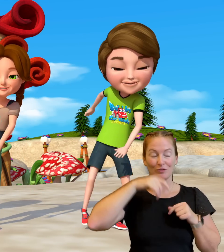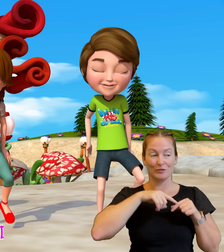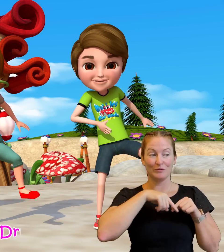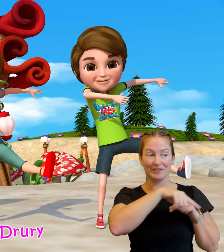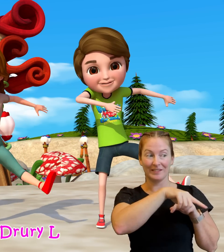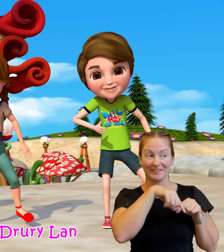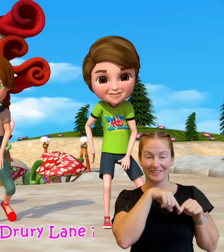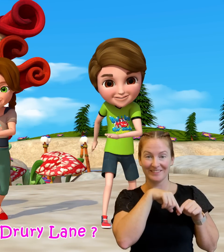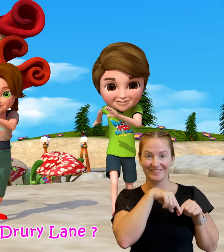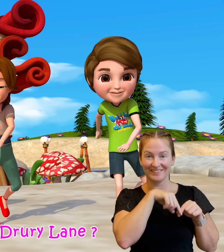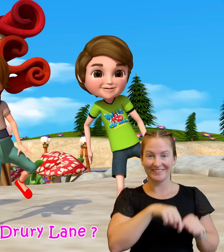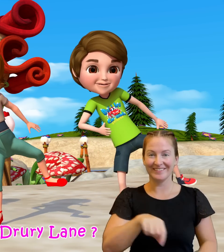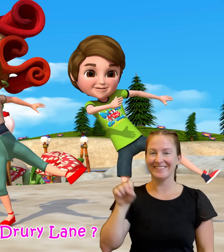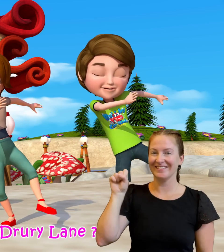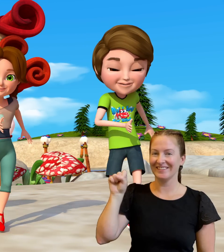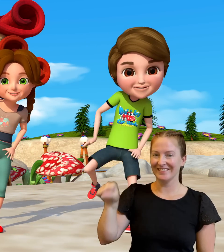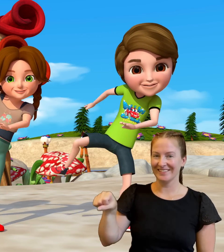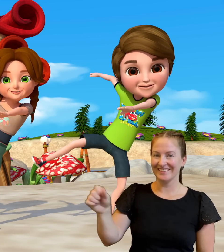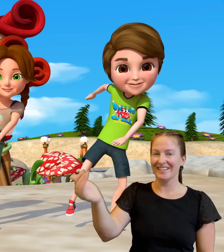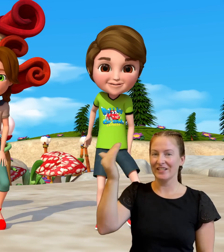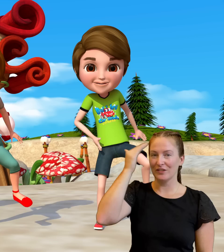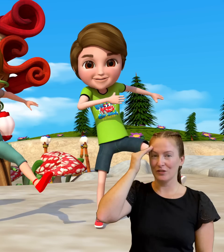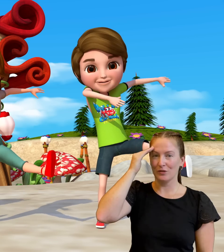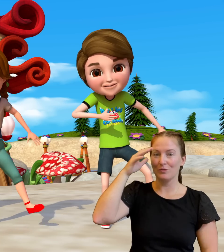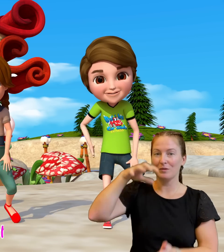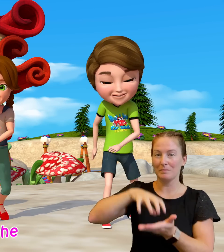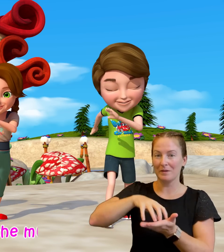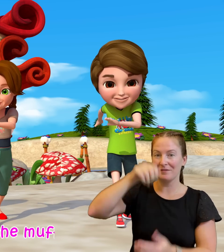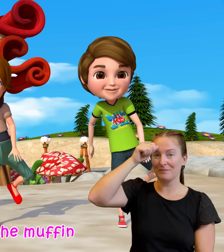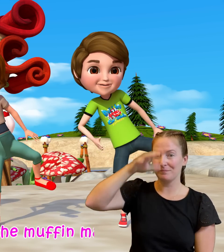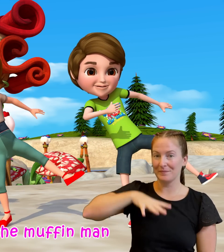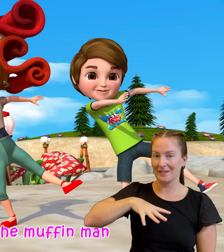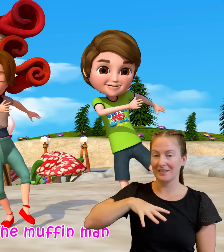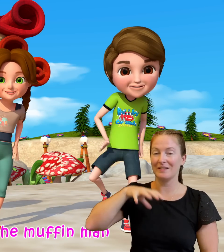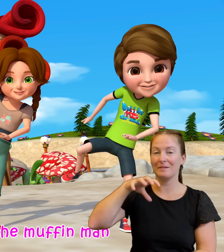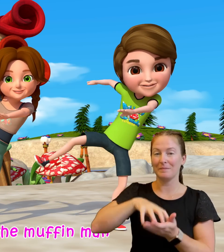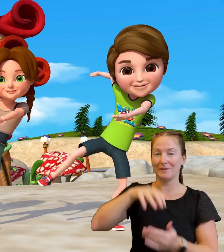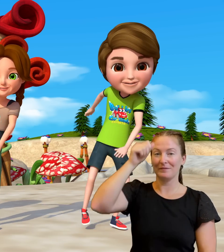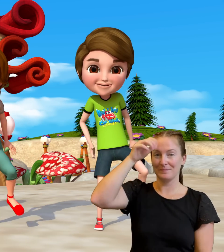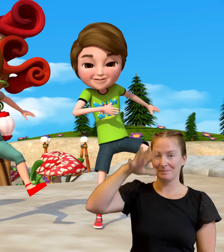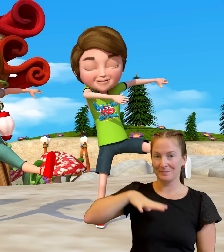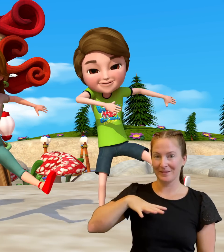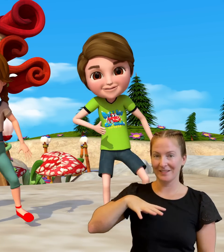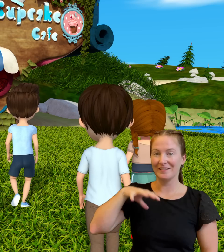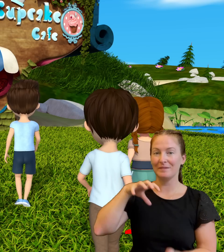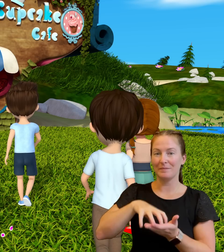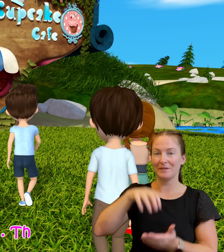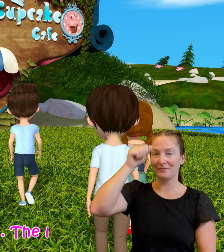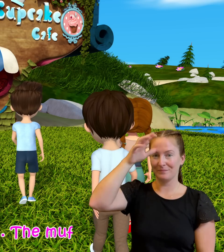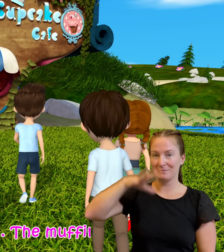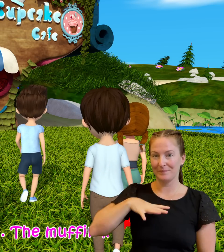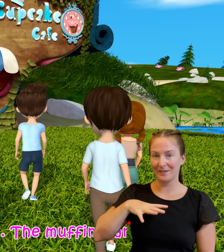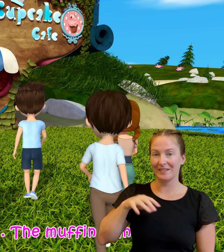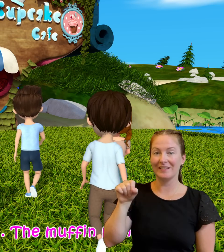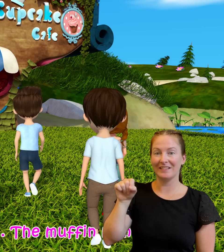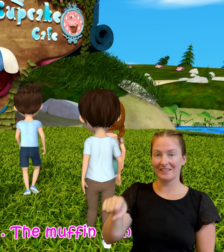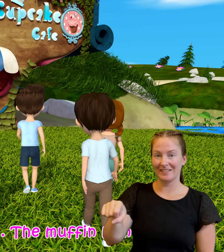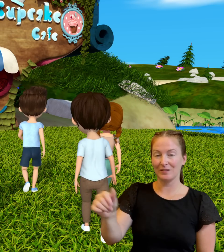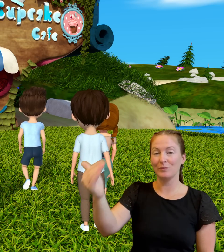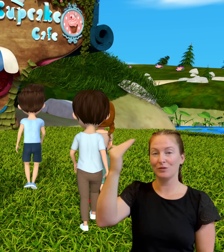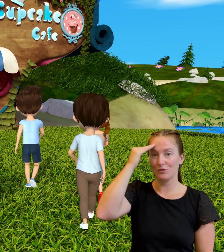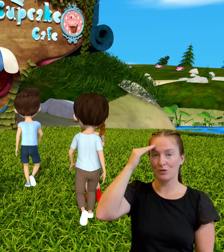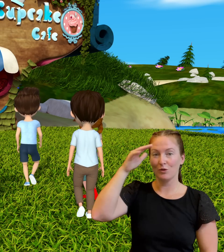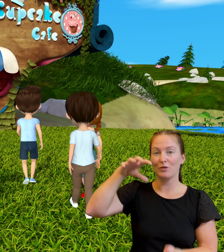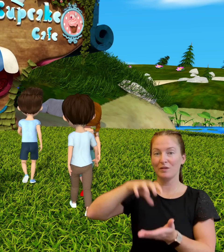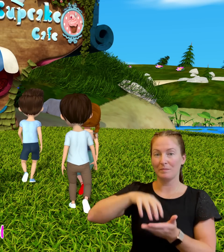lives on Drury Lane? Yes, we know the Muffin Man, the Muffin Man, the Muffin Man.